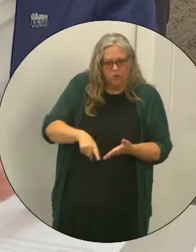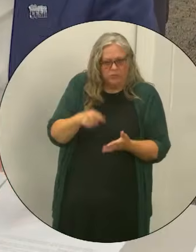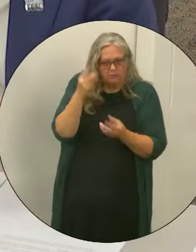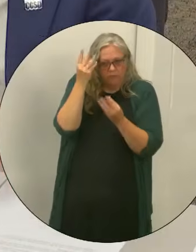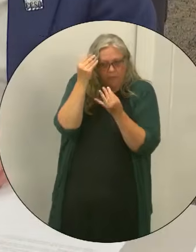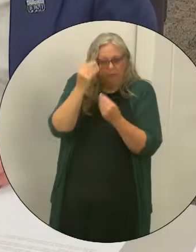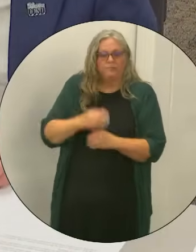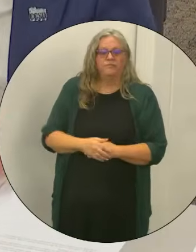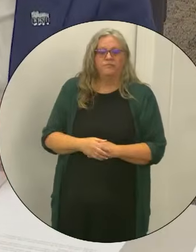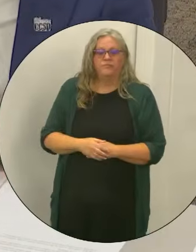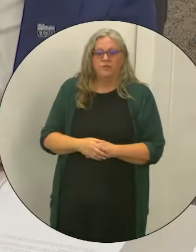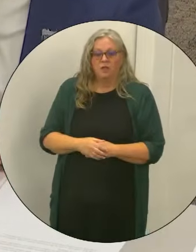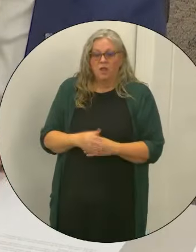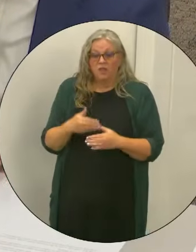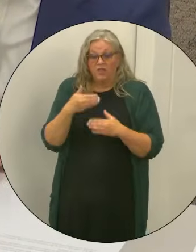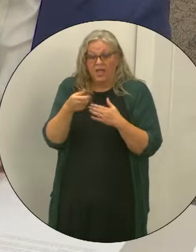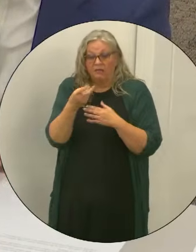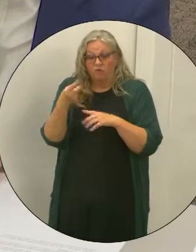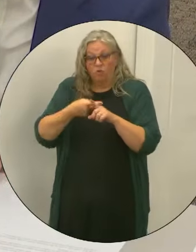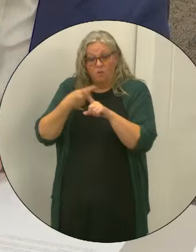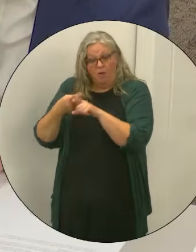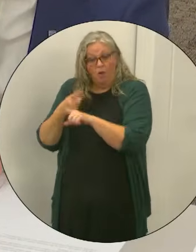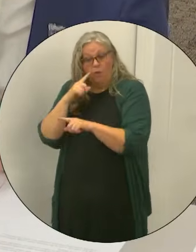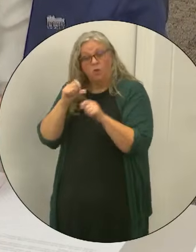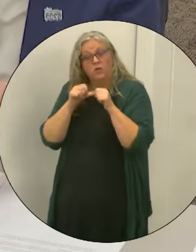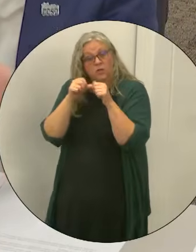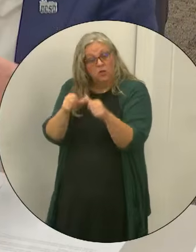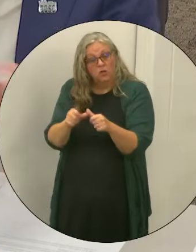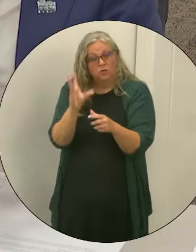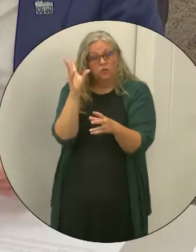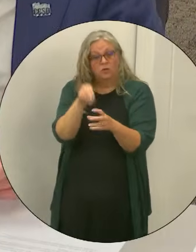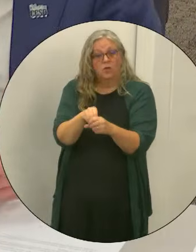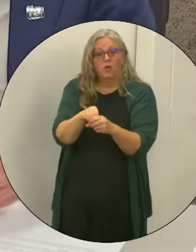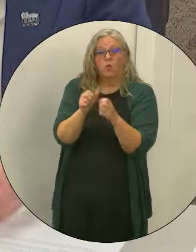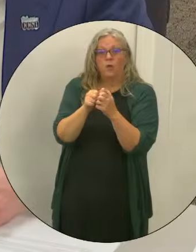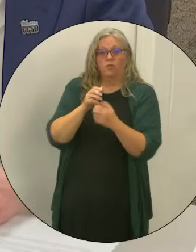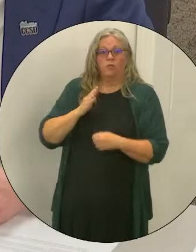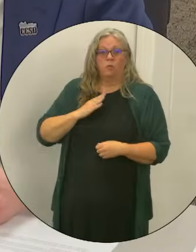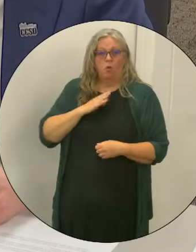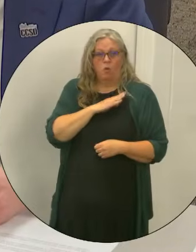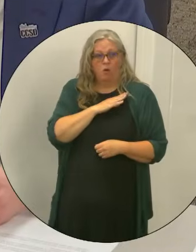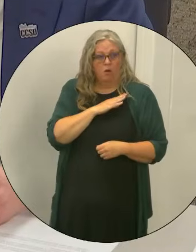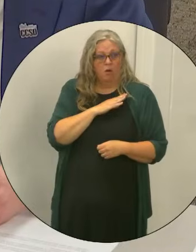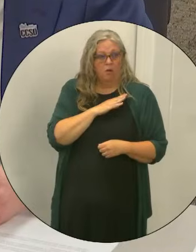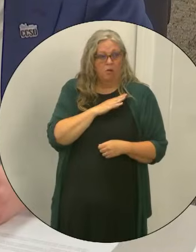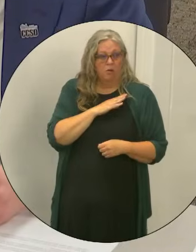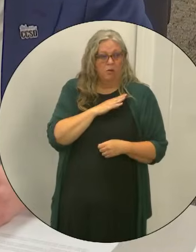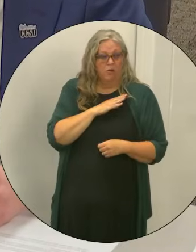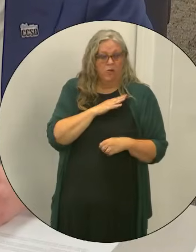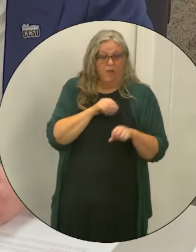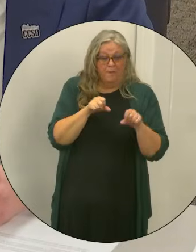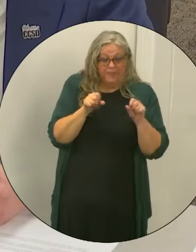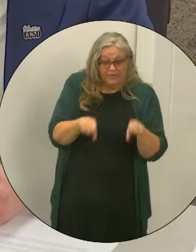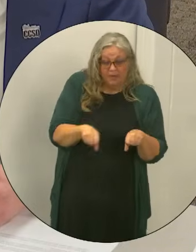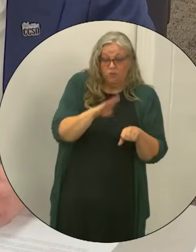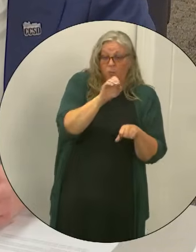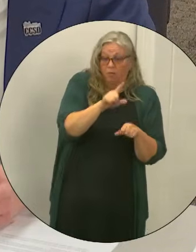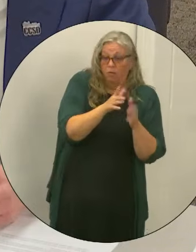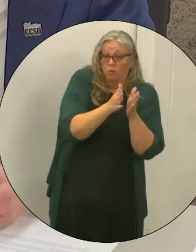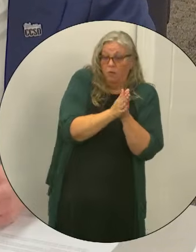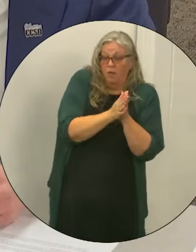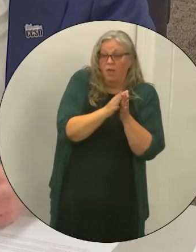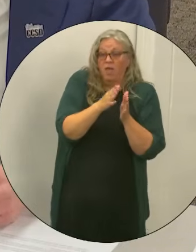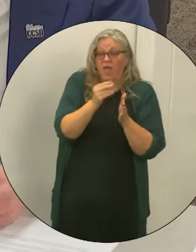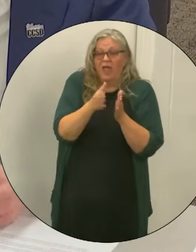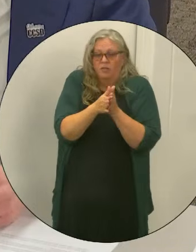Over the next few months, we will continue engaging with the board, both potential bill draft requests and